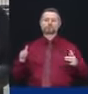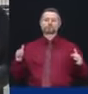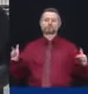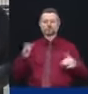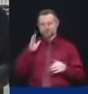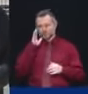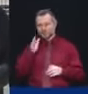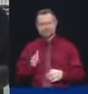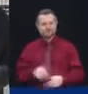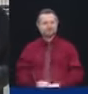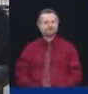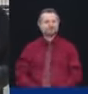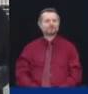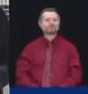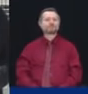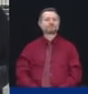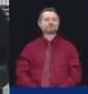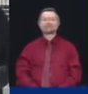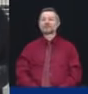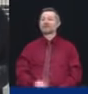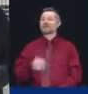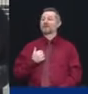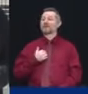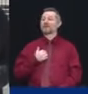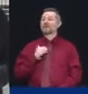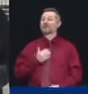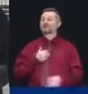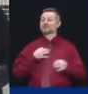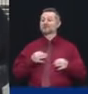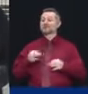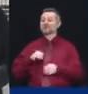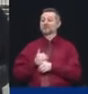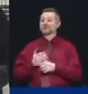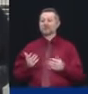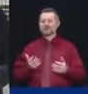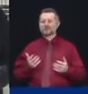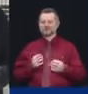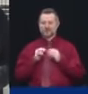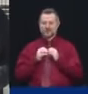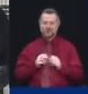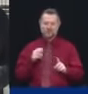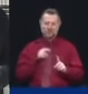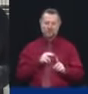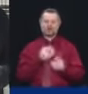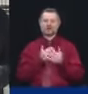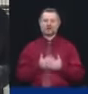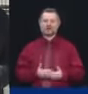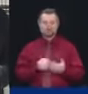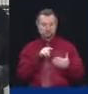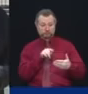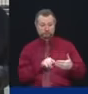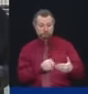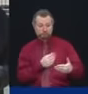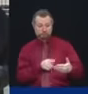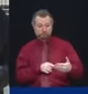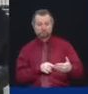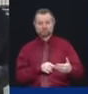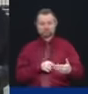been conducted on the facts since we began. If you tell me what the positivity rate is